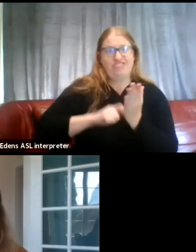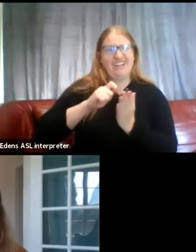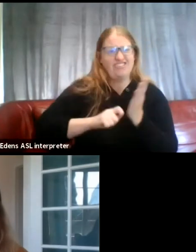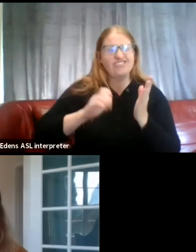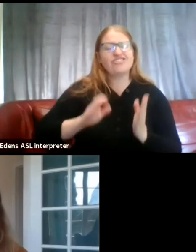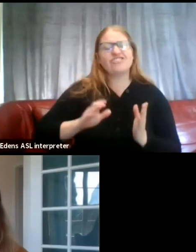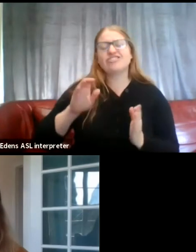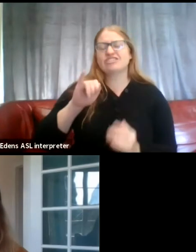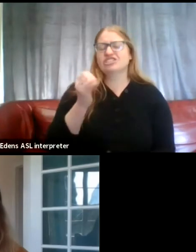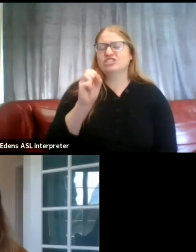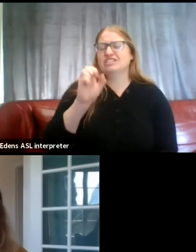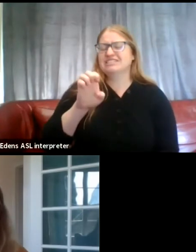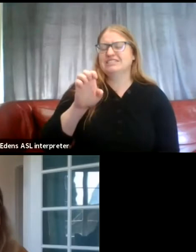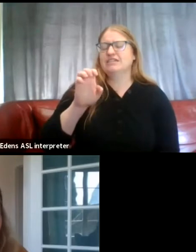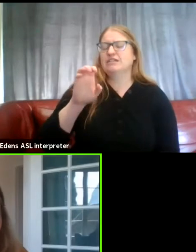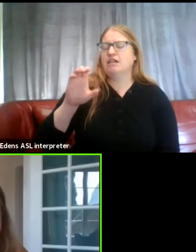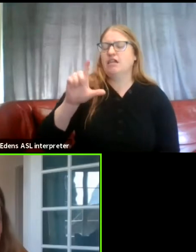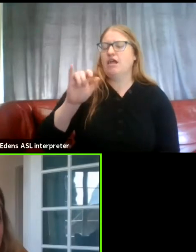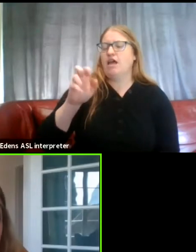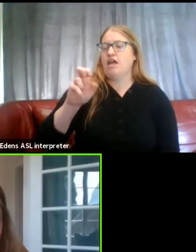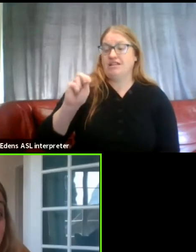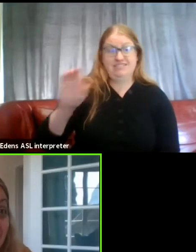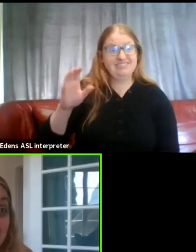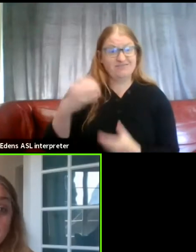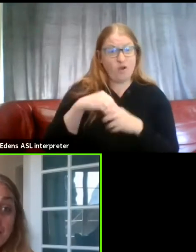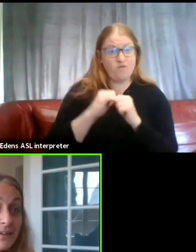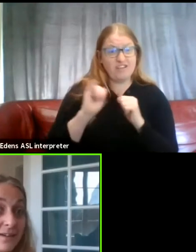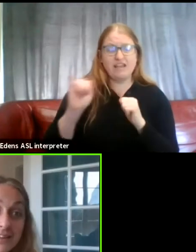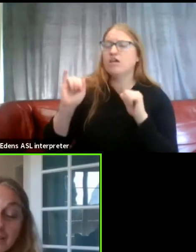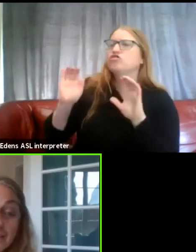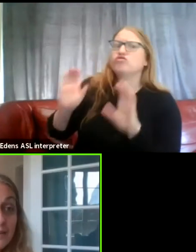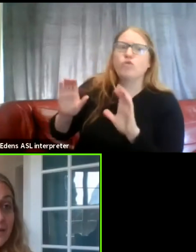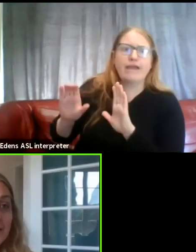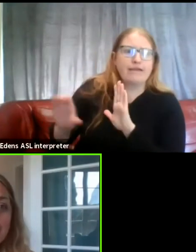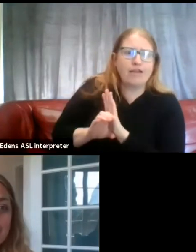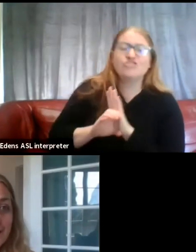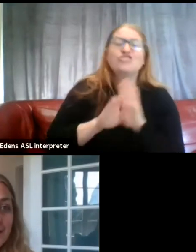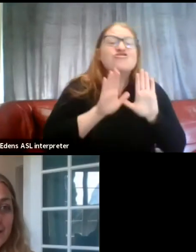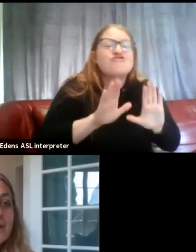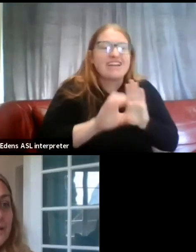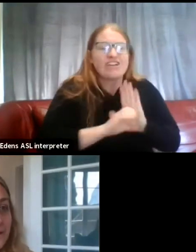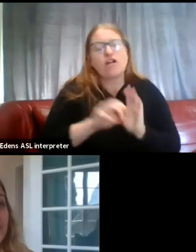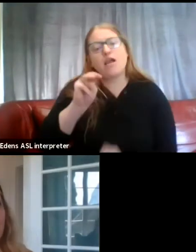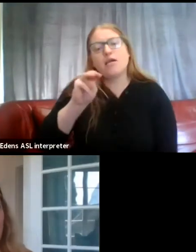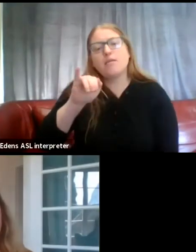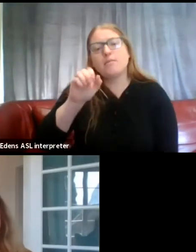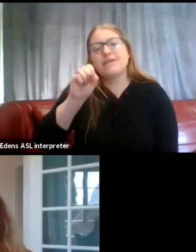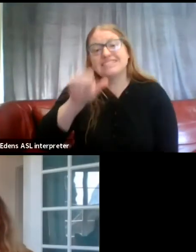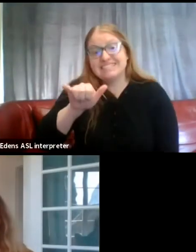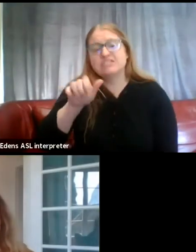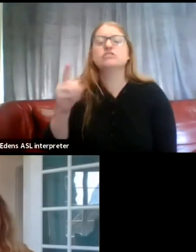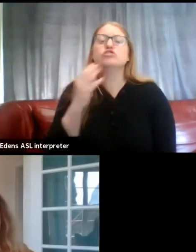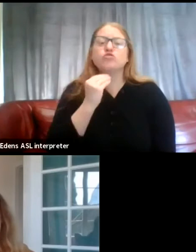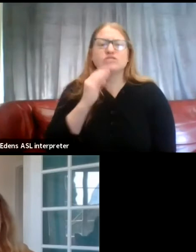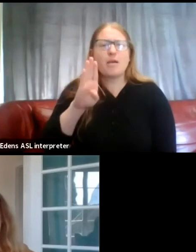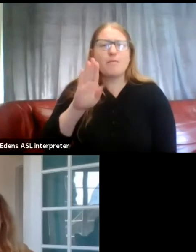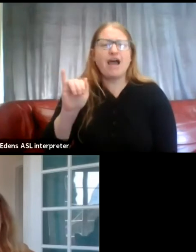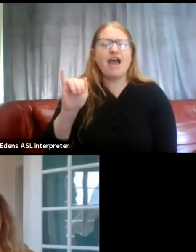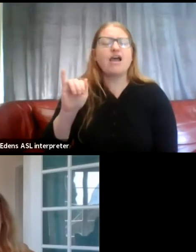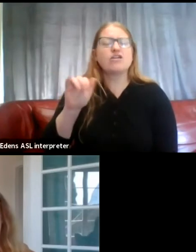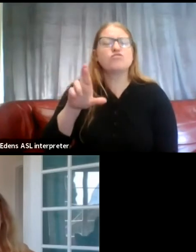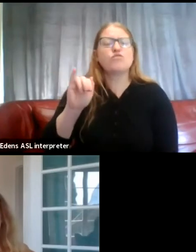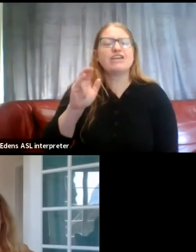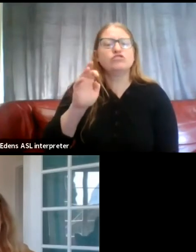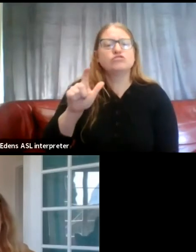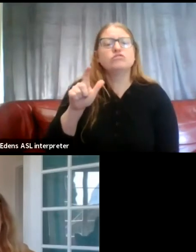she plays this wonderful. That's Jewish a great character. It's a great character. And Missy is also Jewish. Missy, the biracial character, a